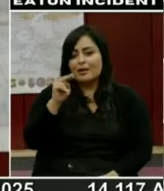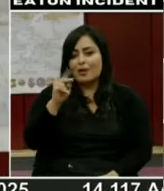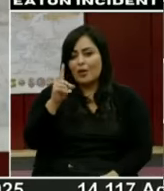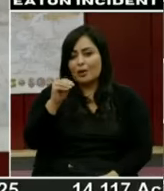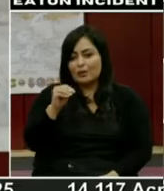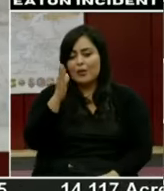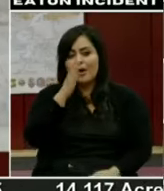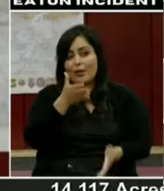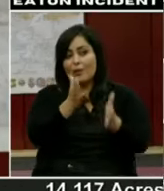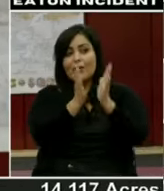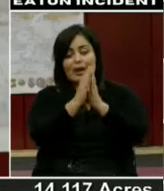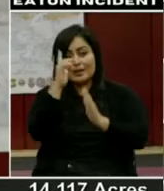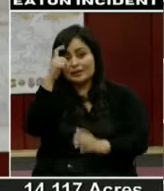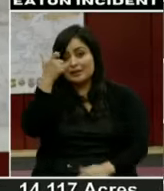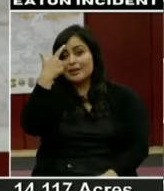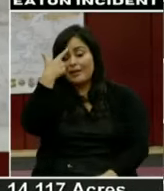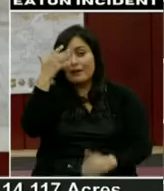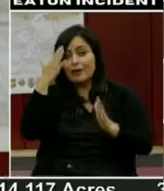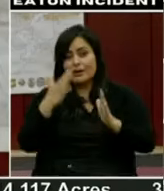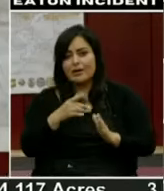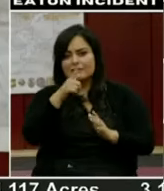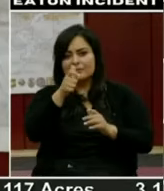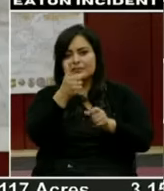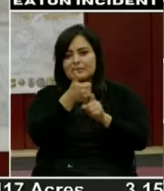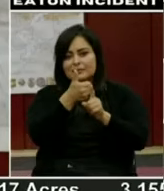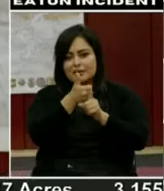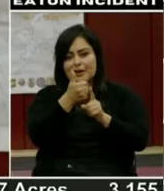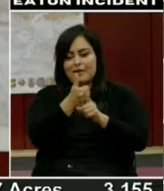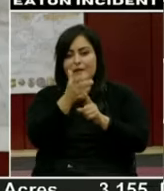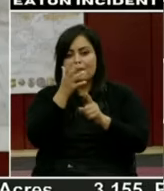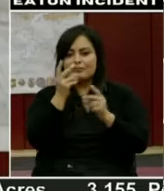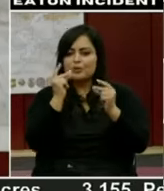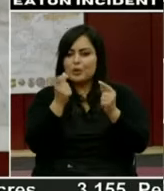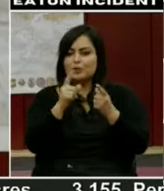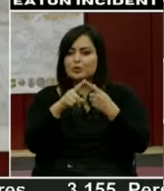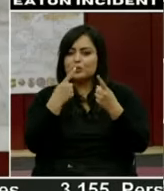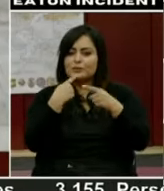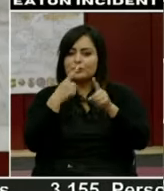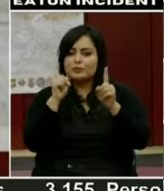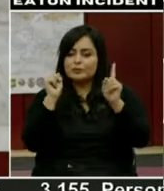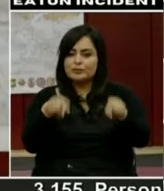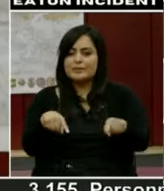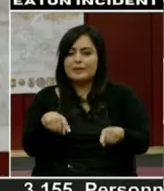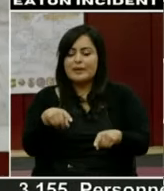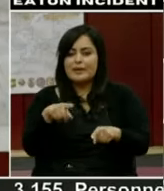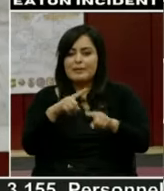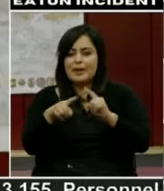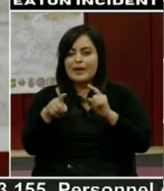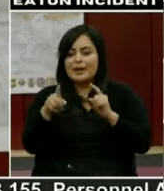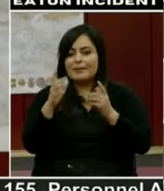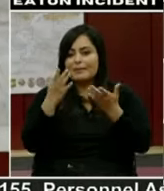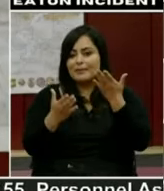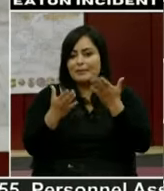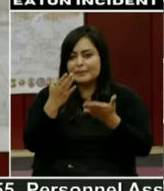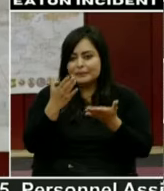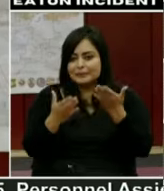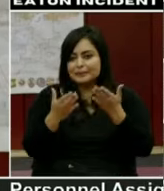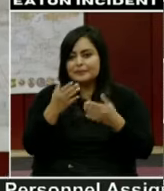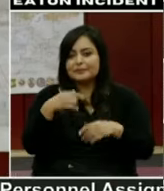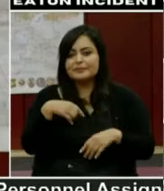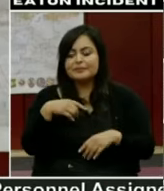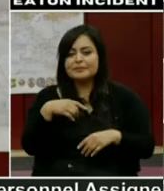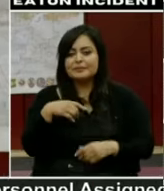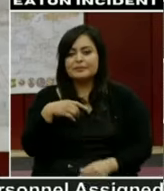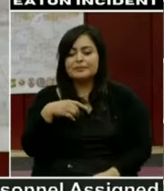governor was very responsive in issuing an executive order to suspend CEQA and other regulations that are in play that would make it